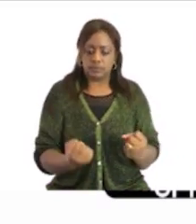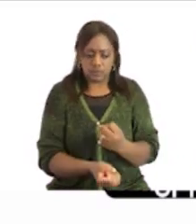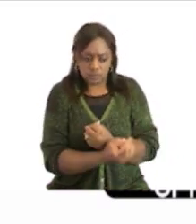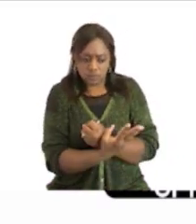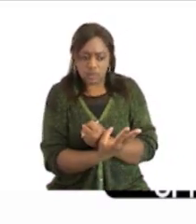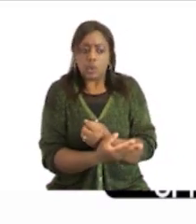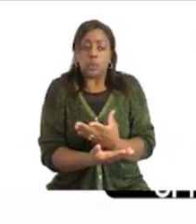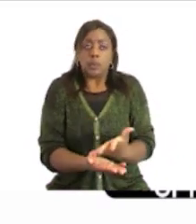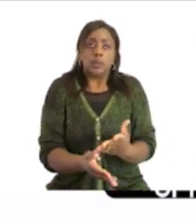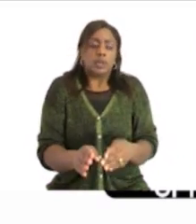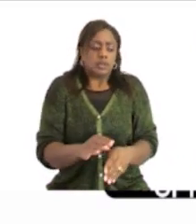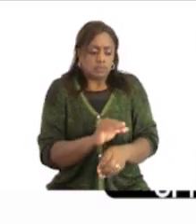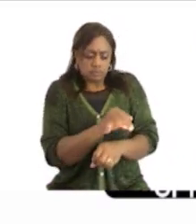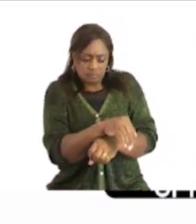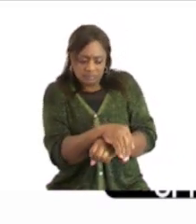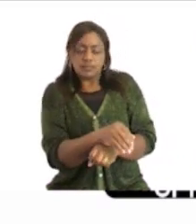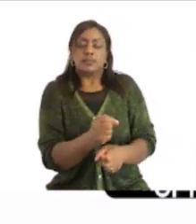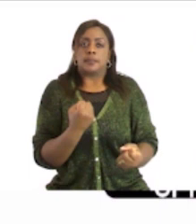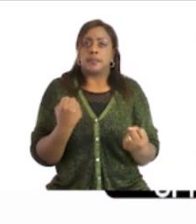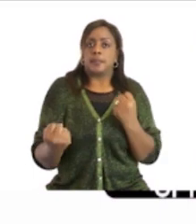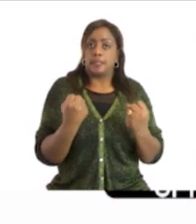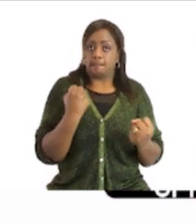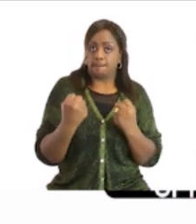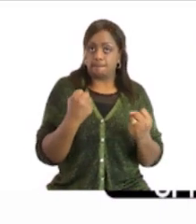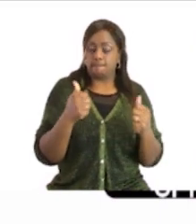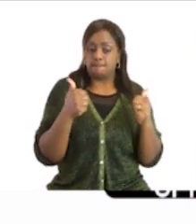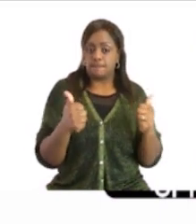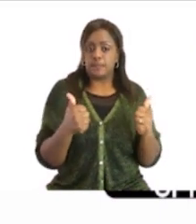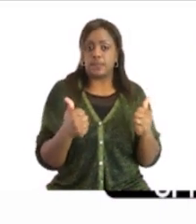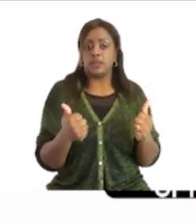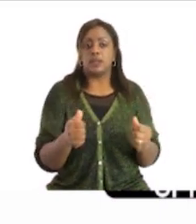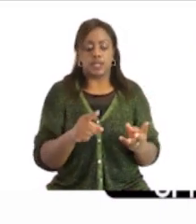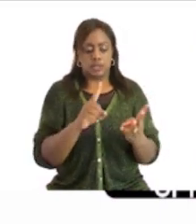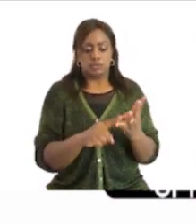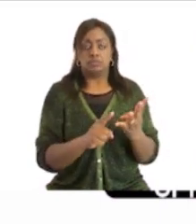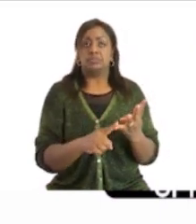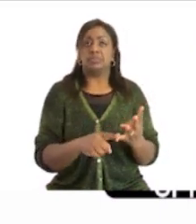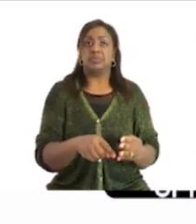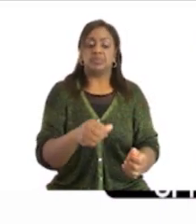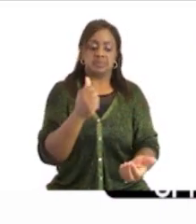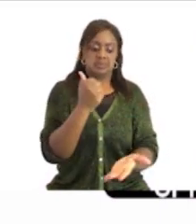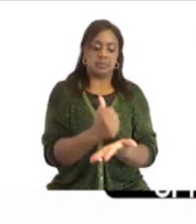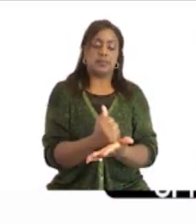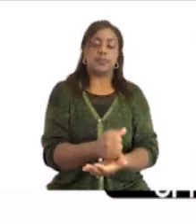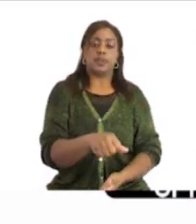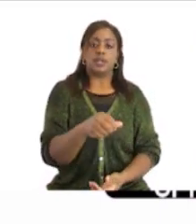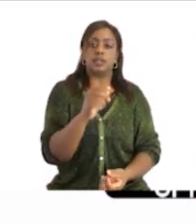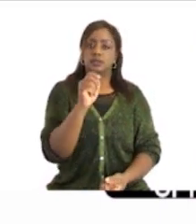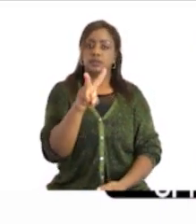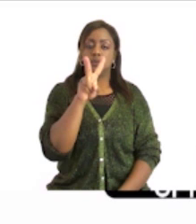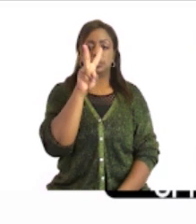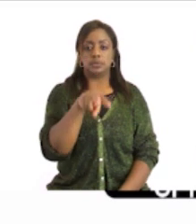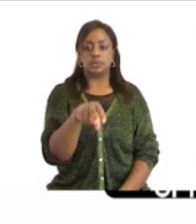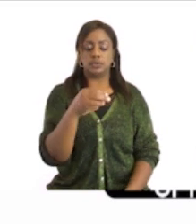front of the television the whole day and you eat, okay, and you do no physical activity. So that is very bad and unhealthy. So when